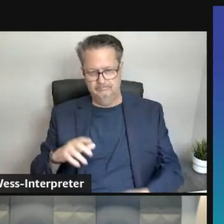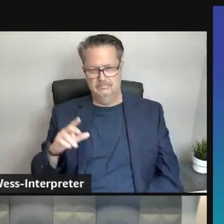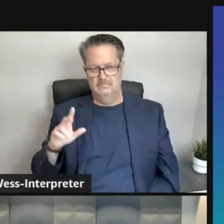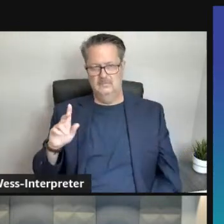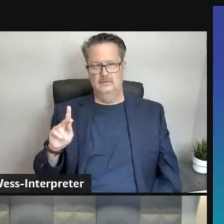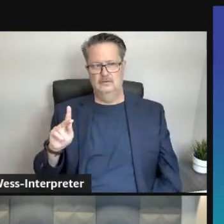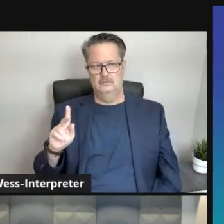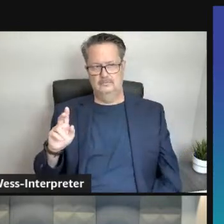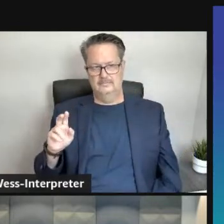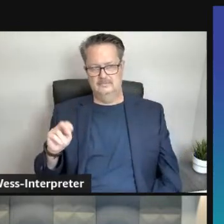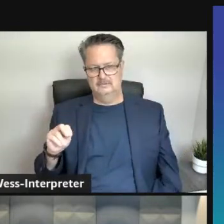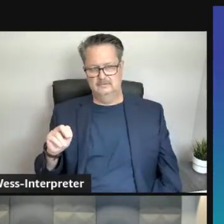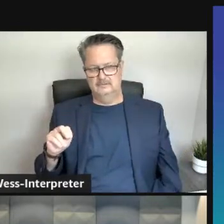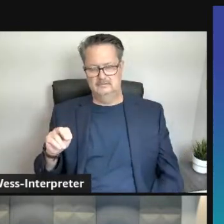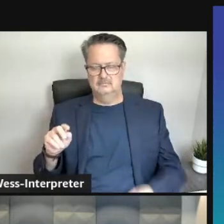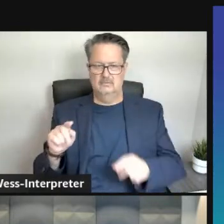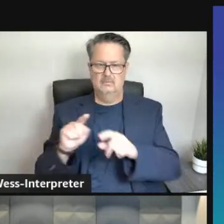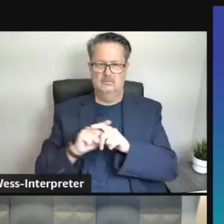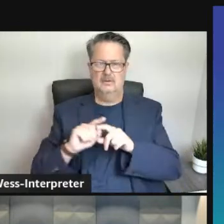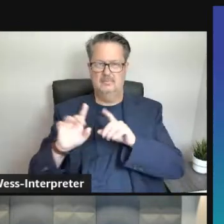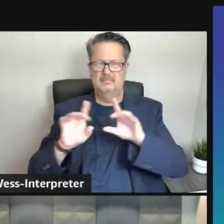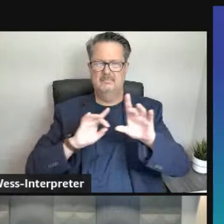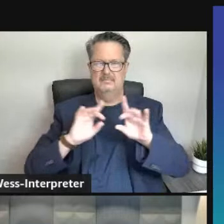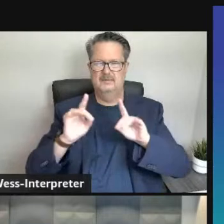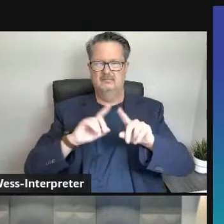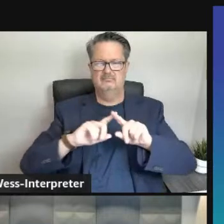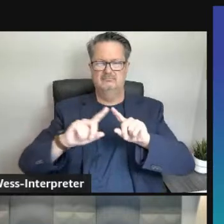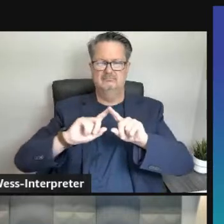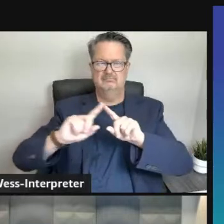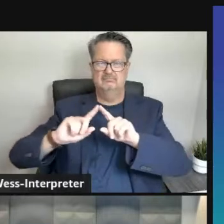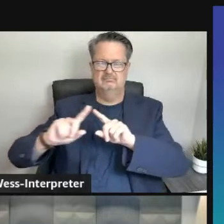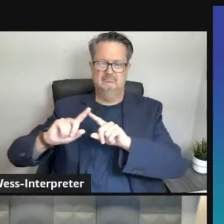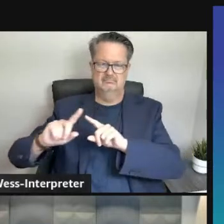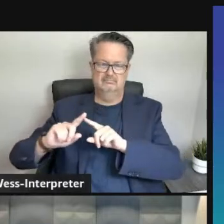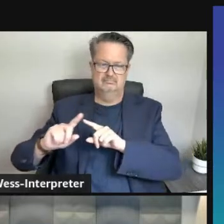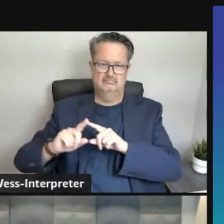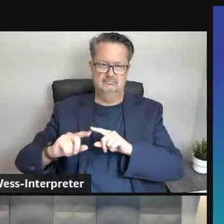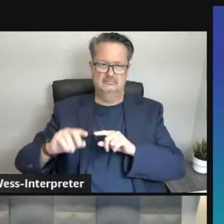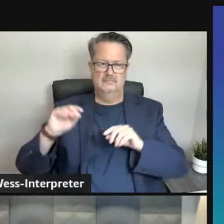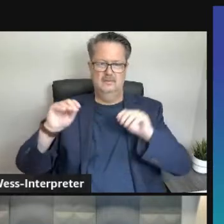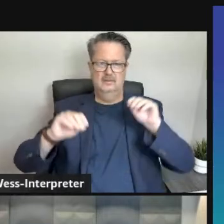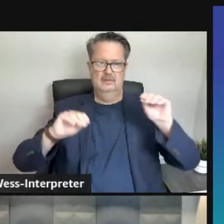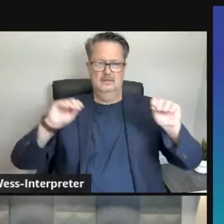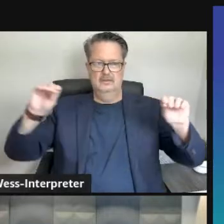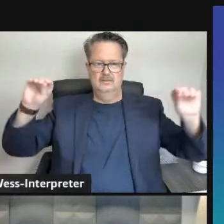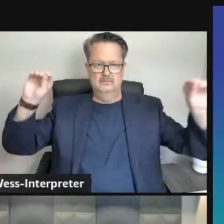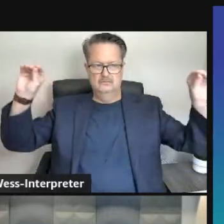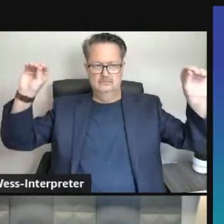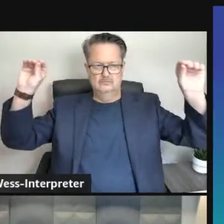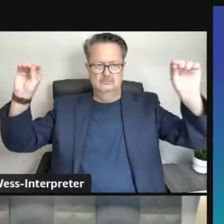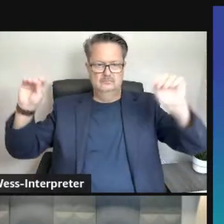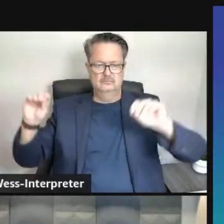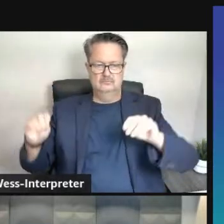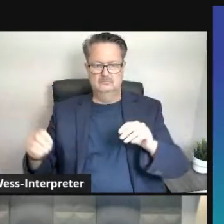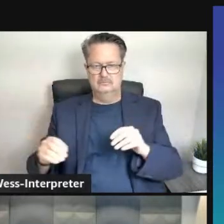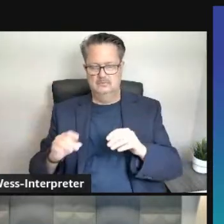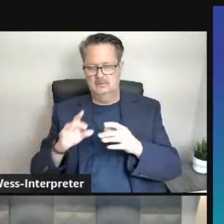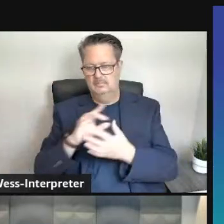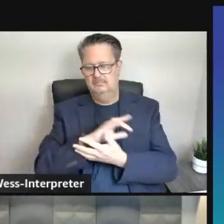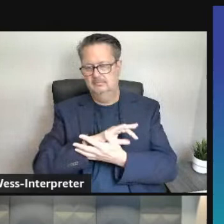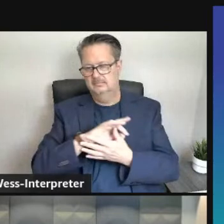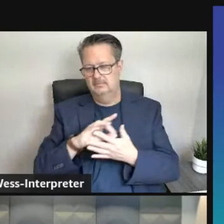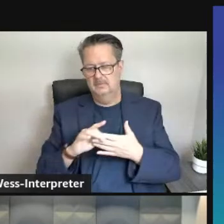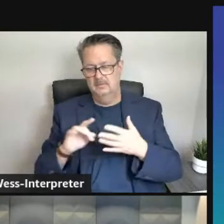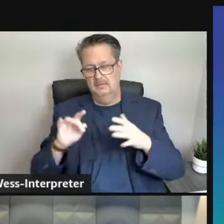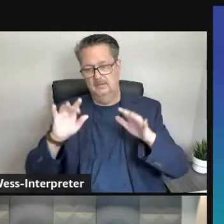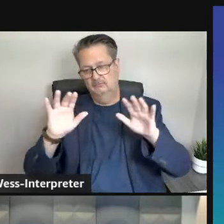have the flexibility to select from wide range of compute and storage option, I think, which is a great feature that comes with, and that helps the data